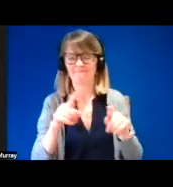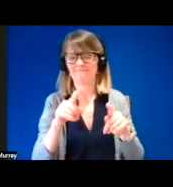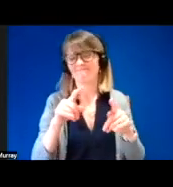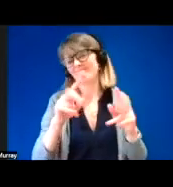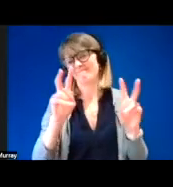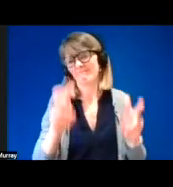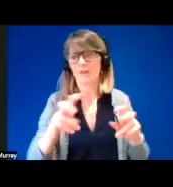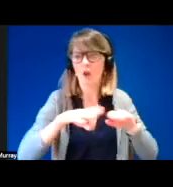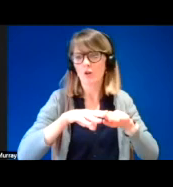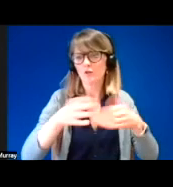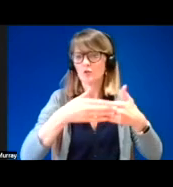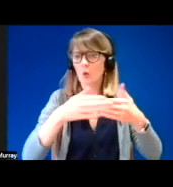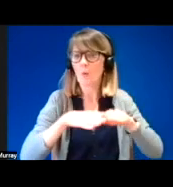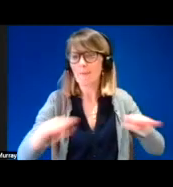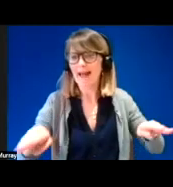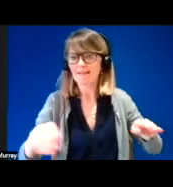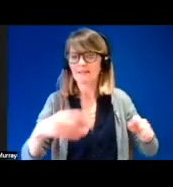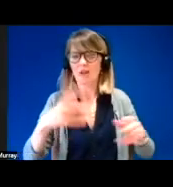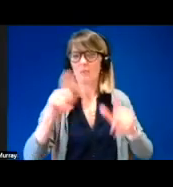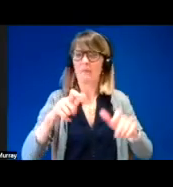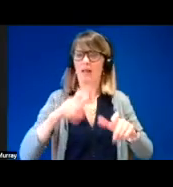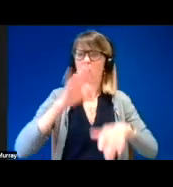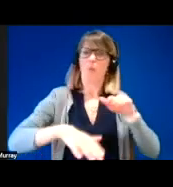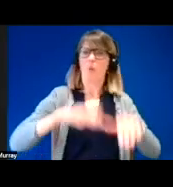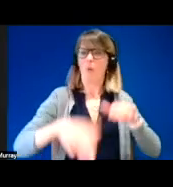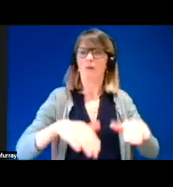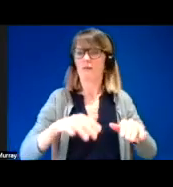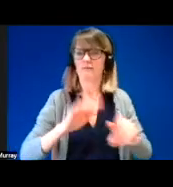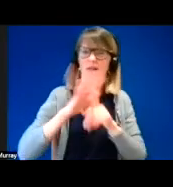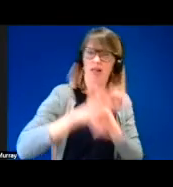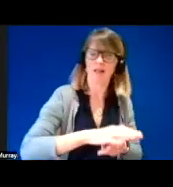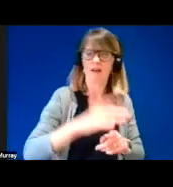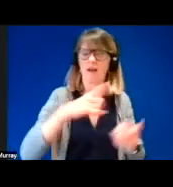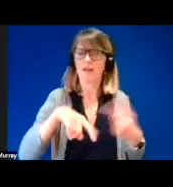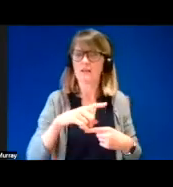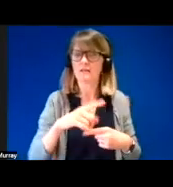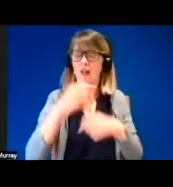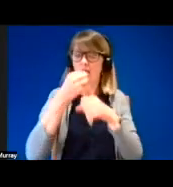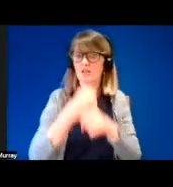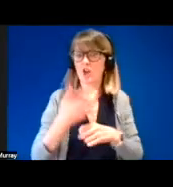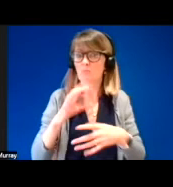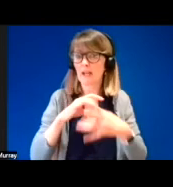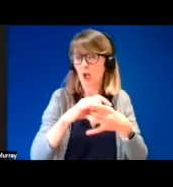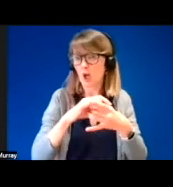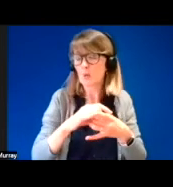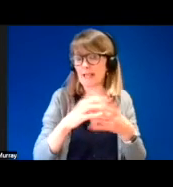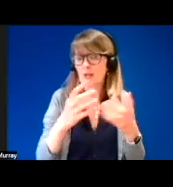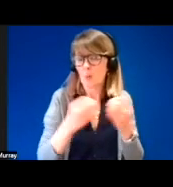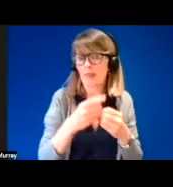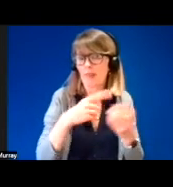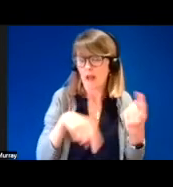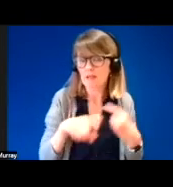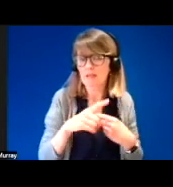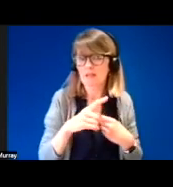The church too has colluded with this, as the Church of England and many other churches have seen women as the